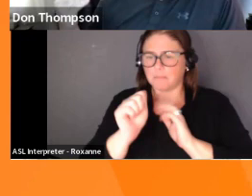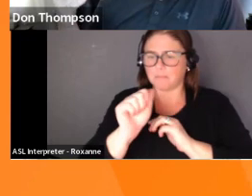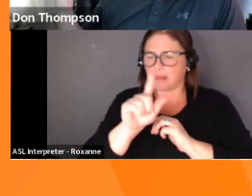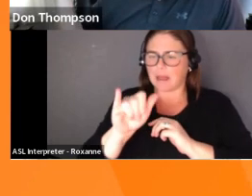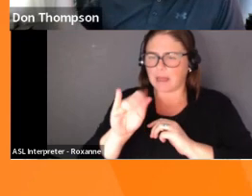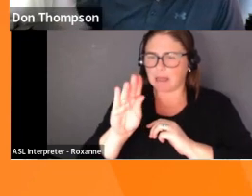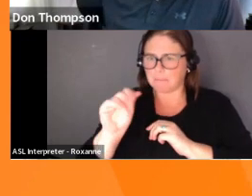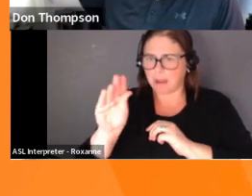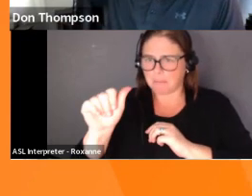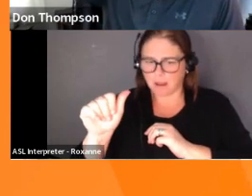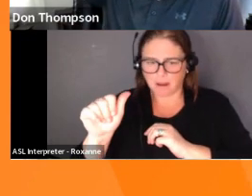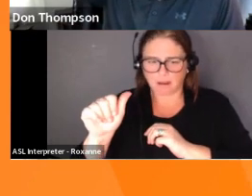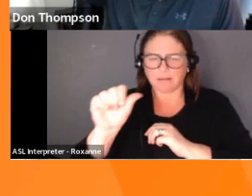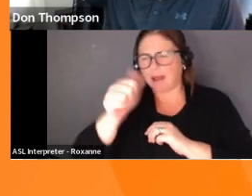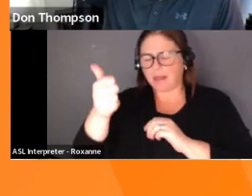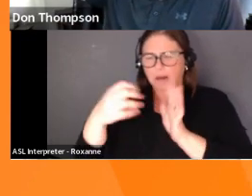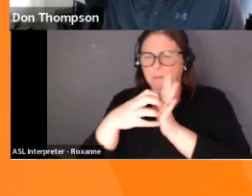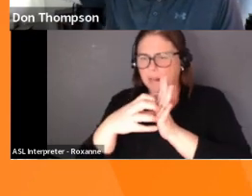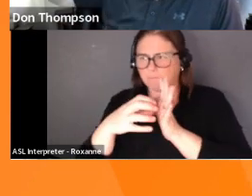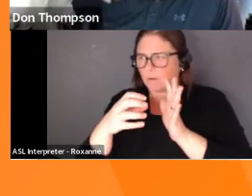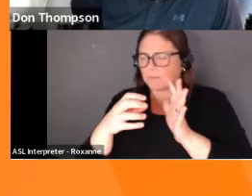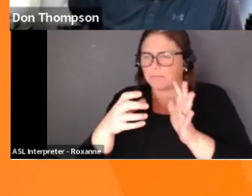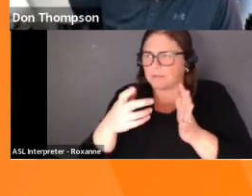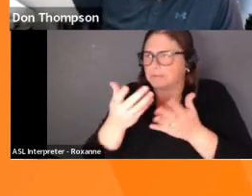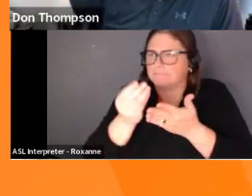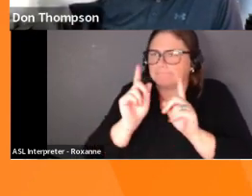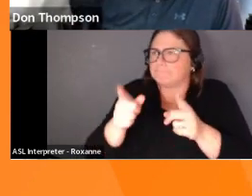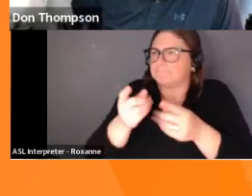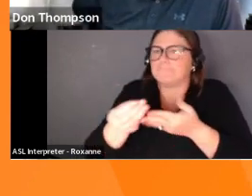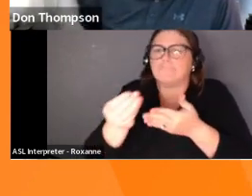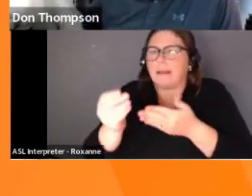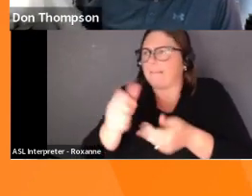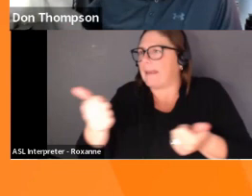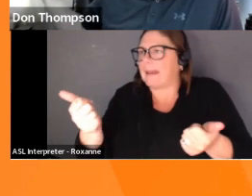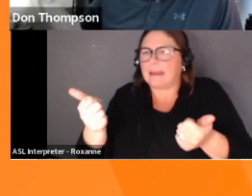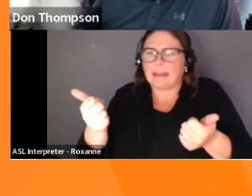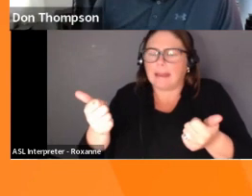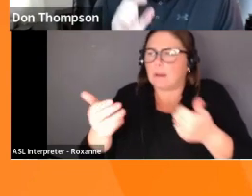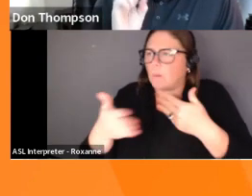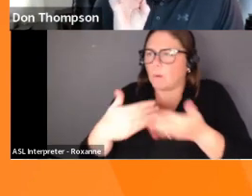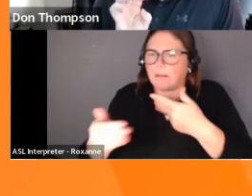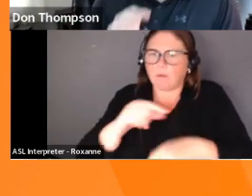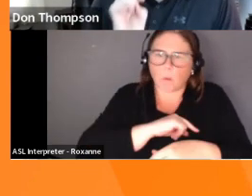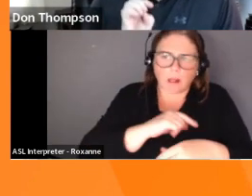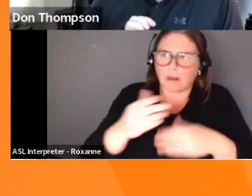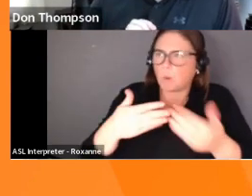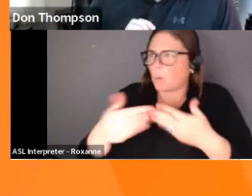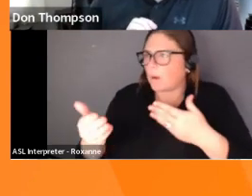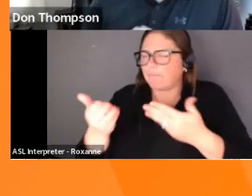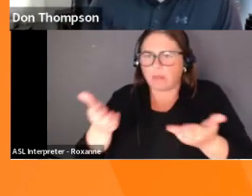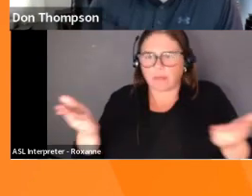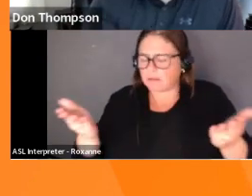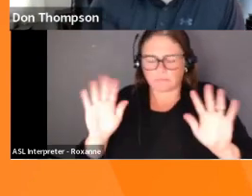don't want to turn into just, a flea market where you just buy whatever in whatever configuration. Okay. They want brands